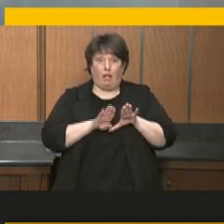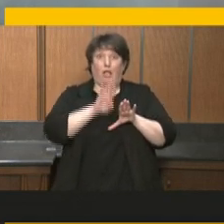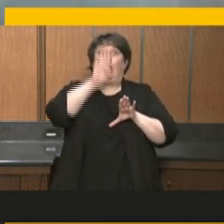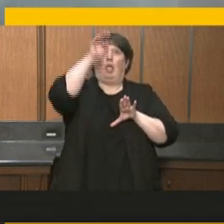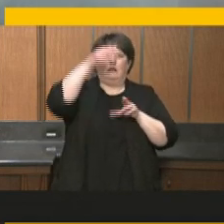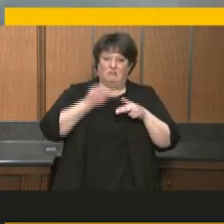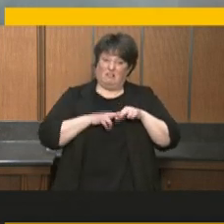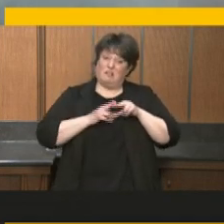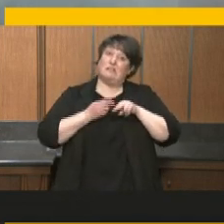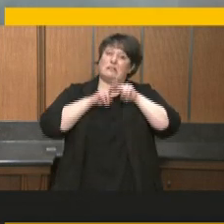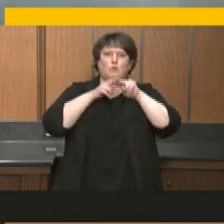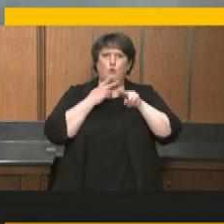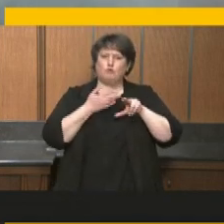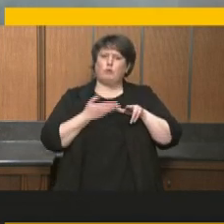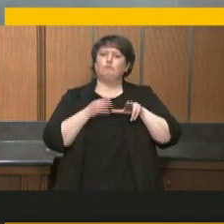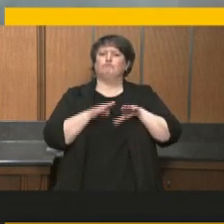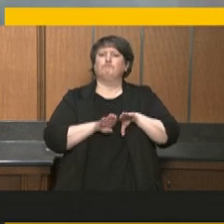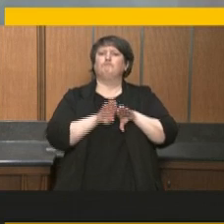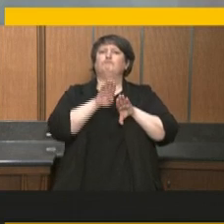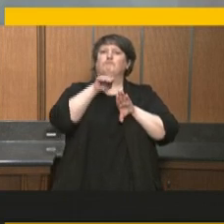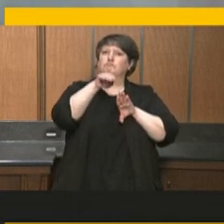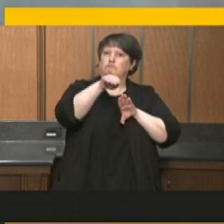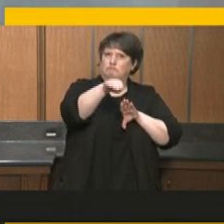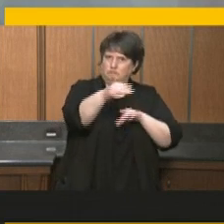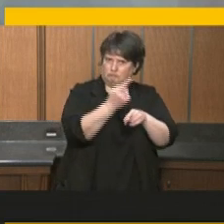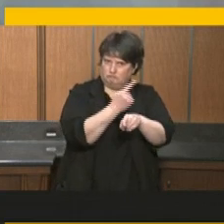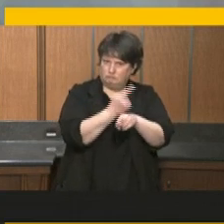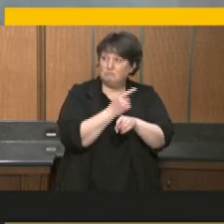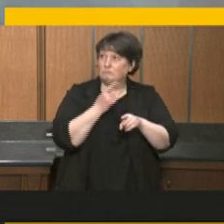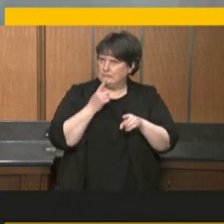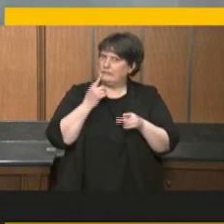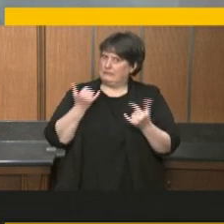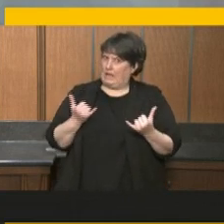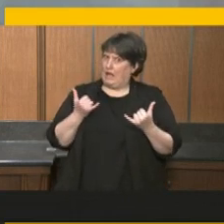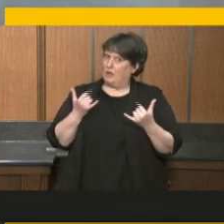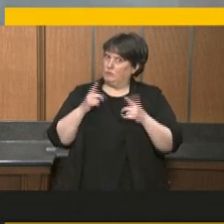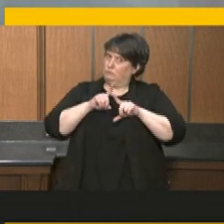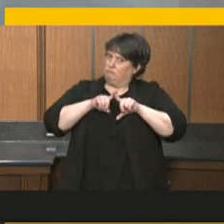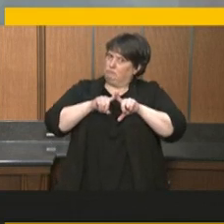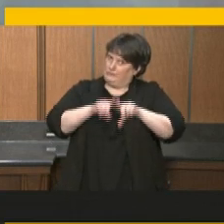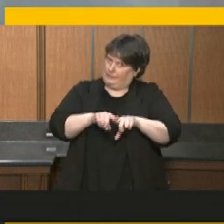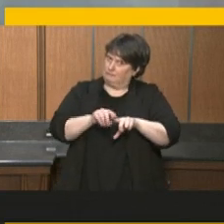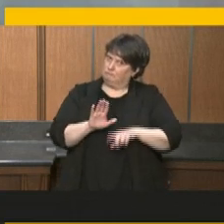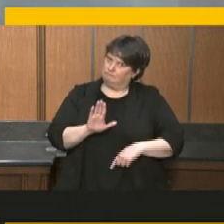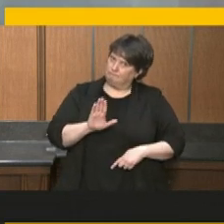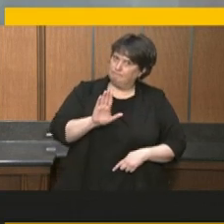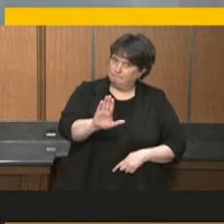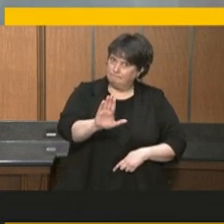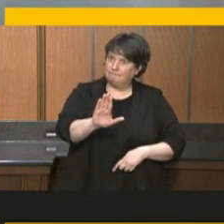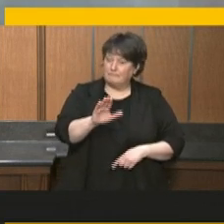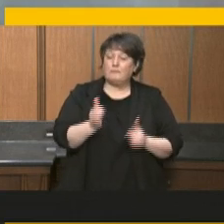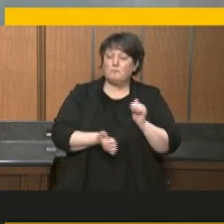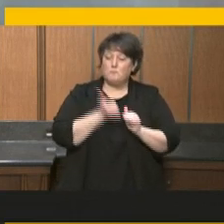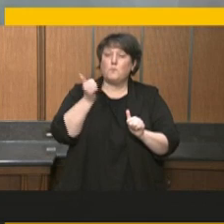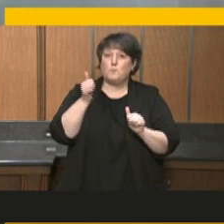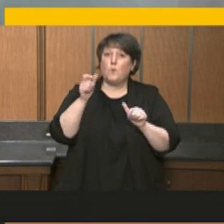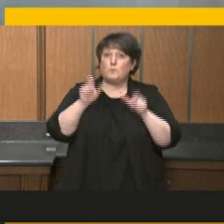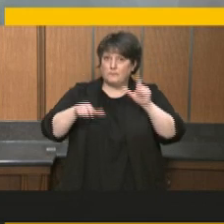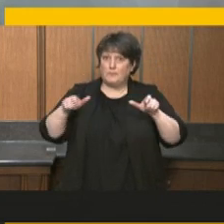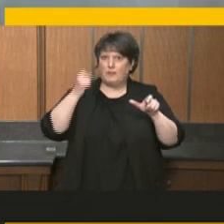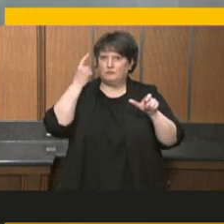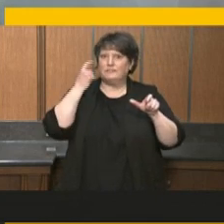to the rest of us, and Canadians are embracing the concepts of social